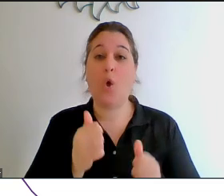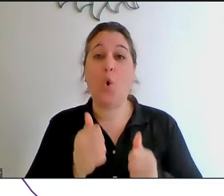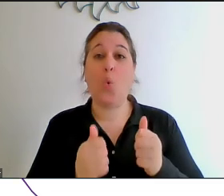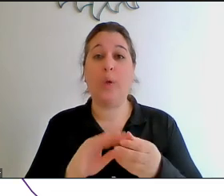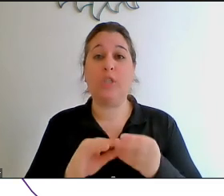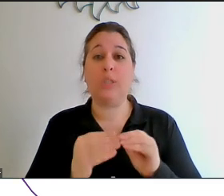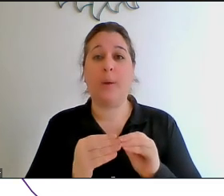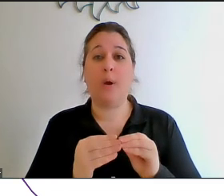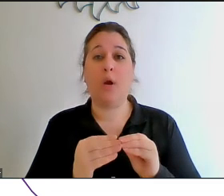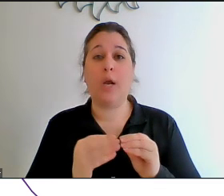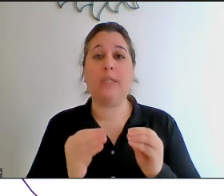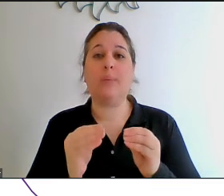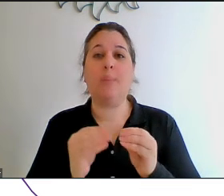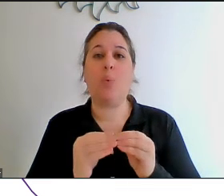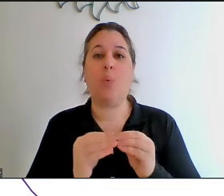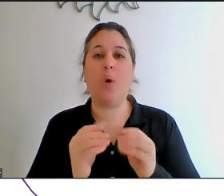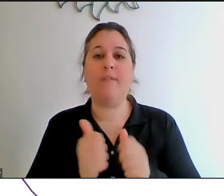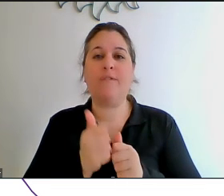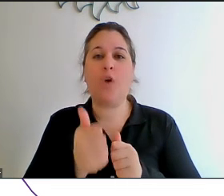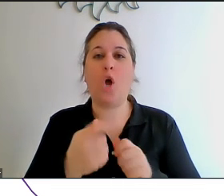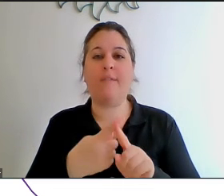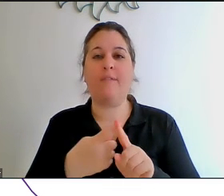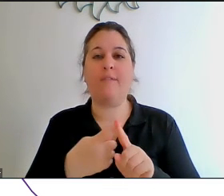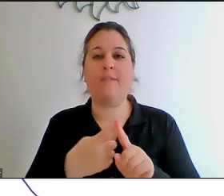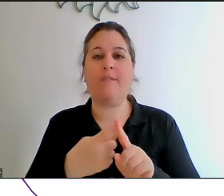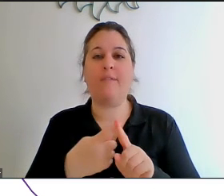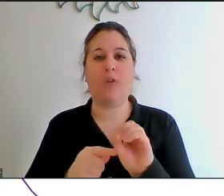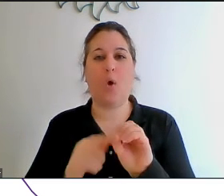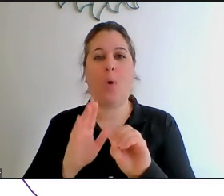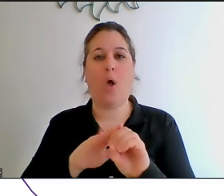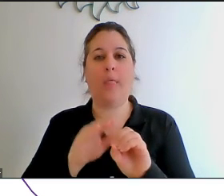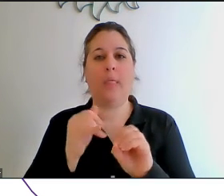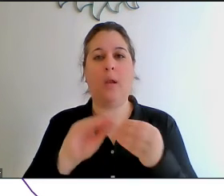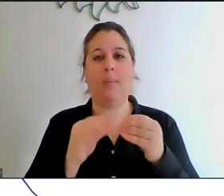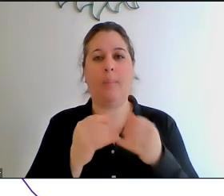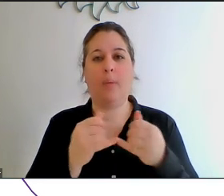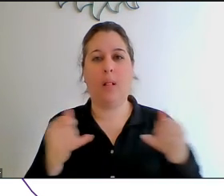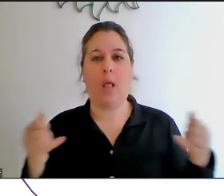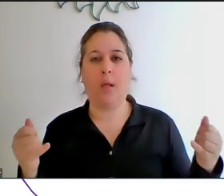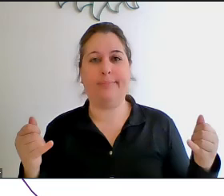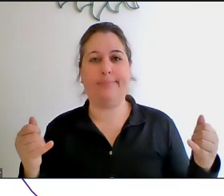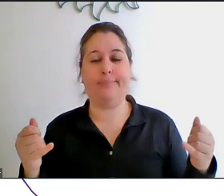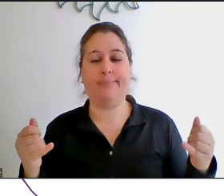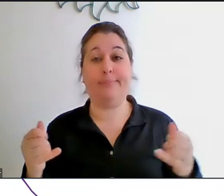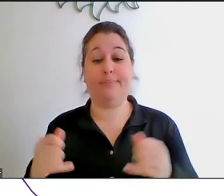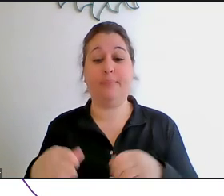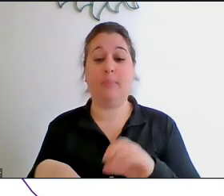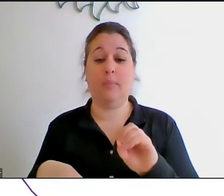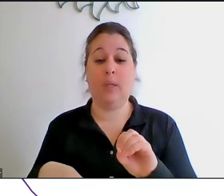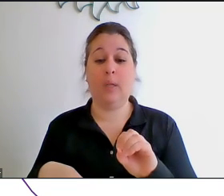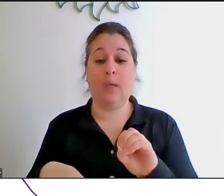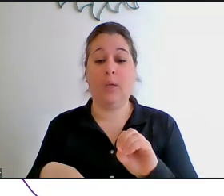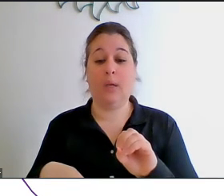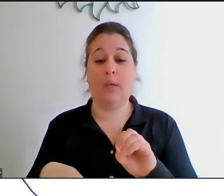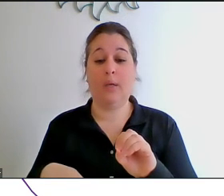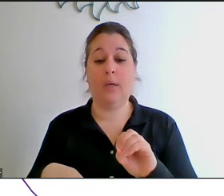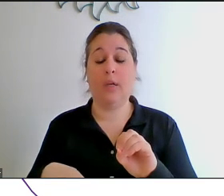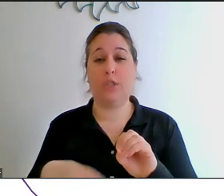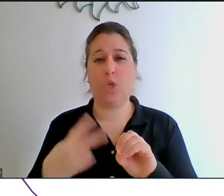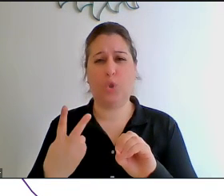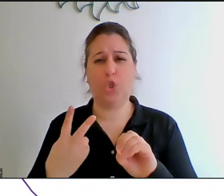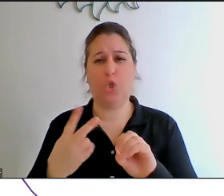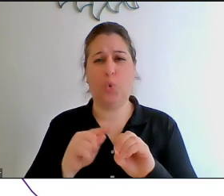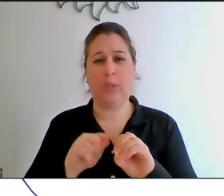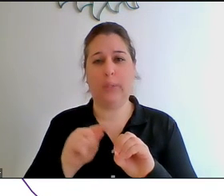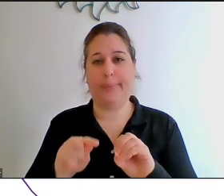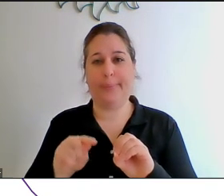or +2, is further away from 0? Well, +2 is 2 jumps away from 0. 2